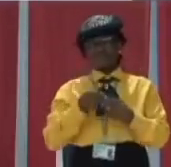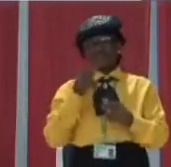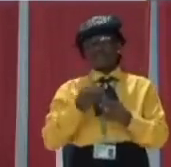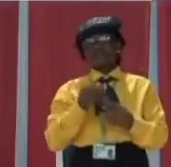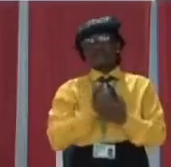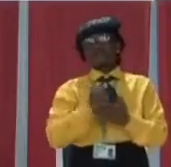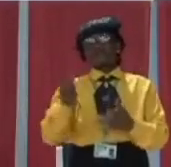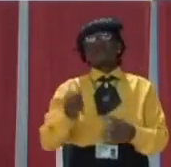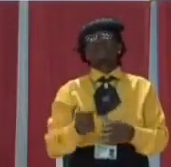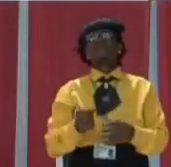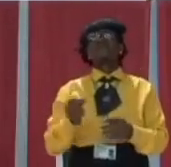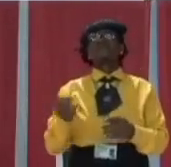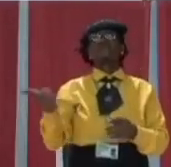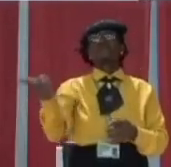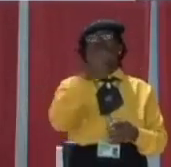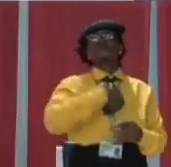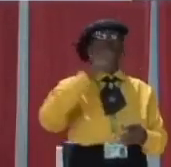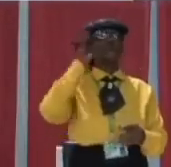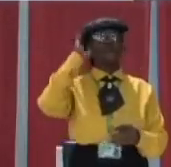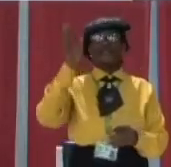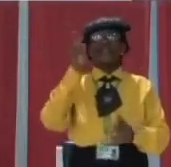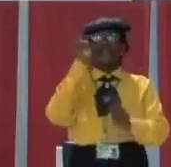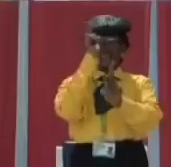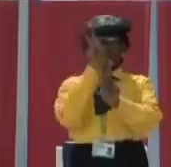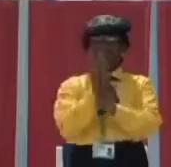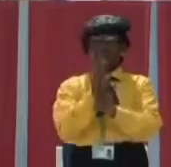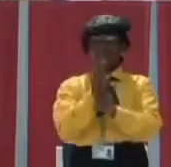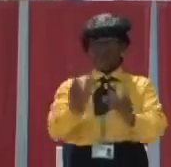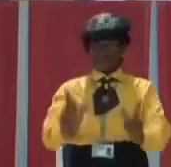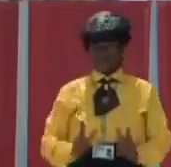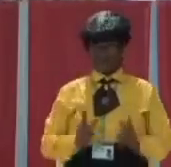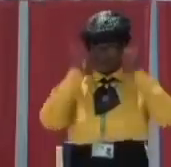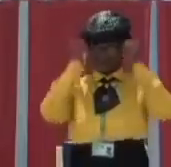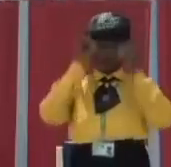You will keep living until you reach your goal.